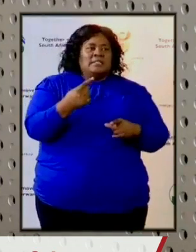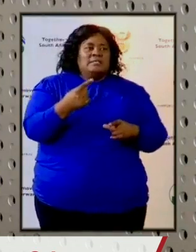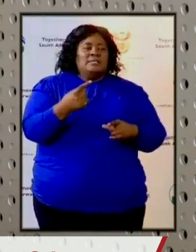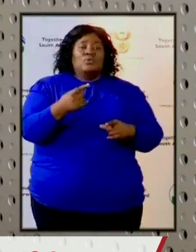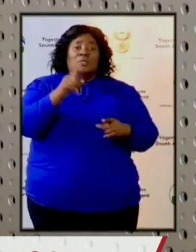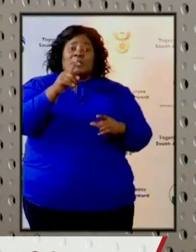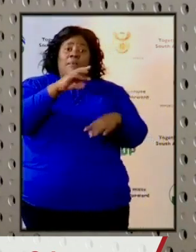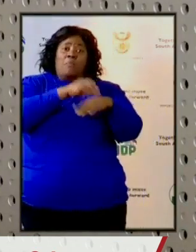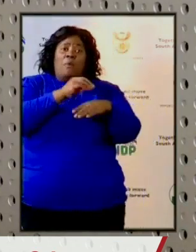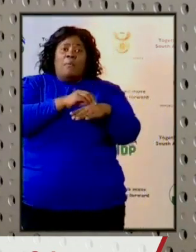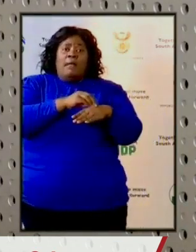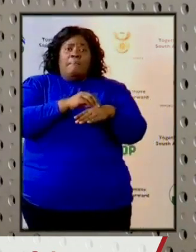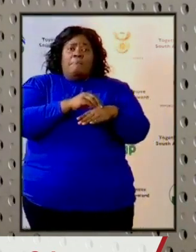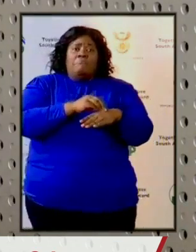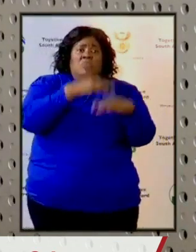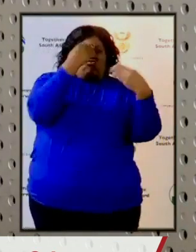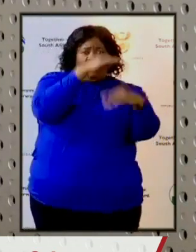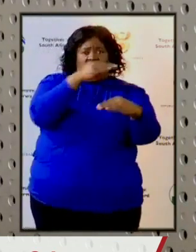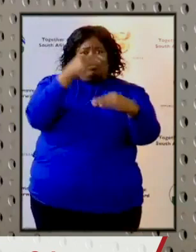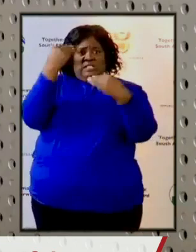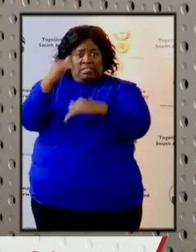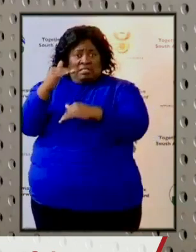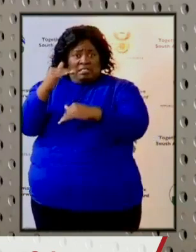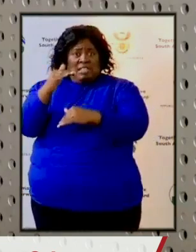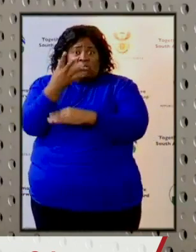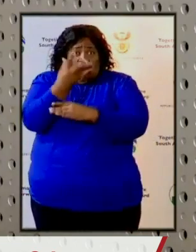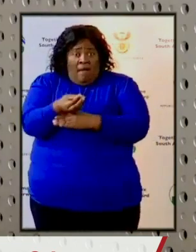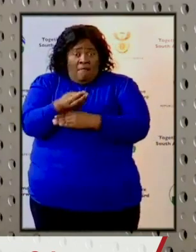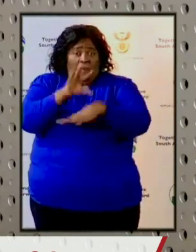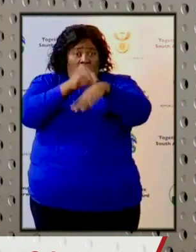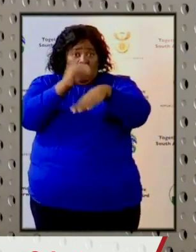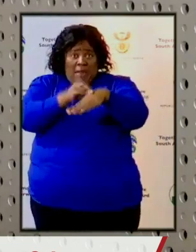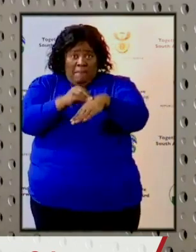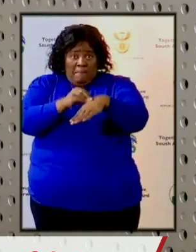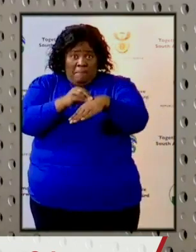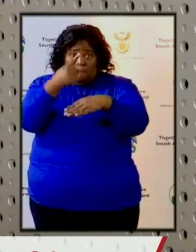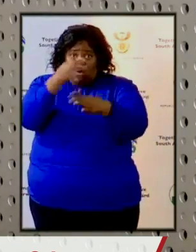restrictions that will create problems for the economy, it's the virus.